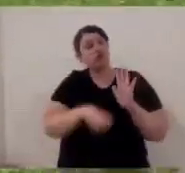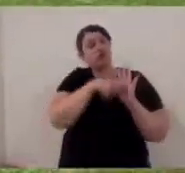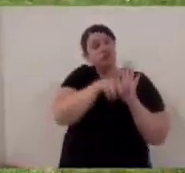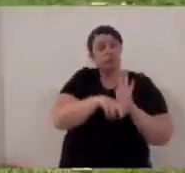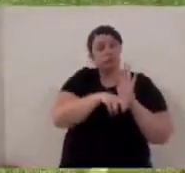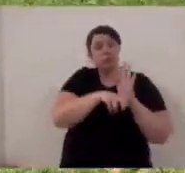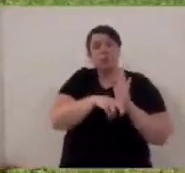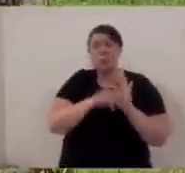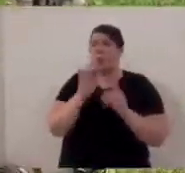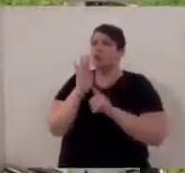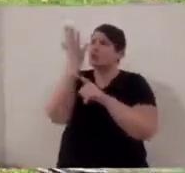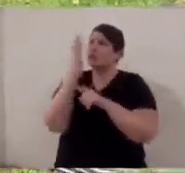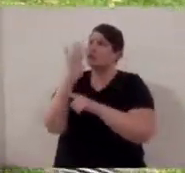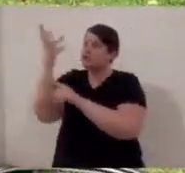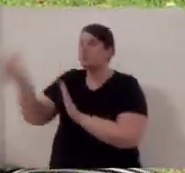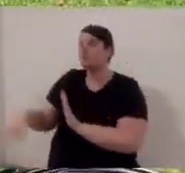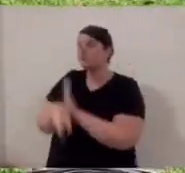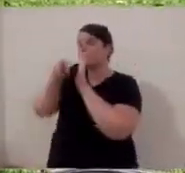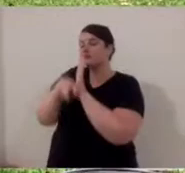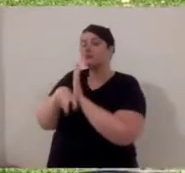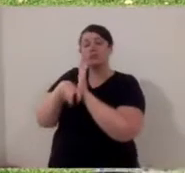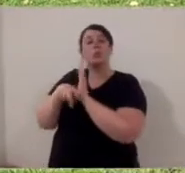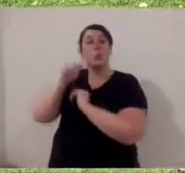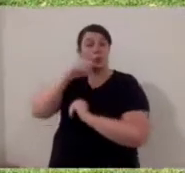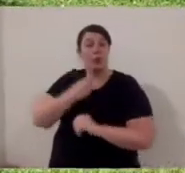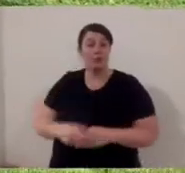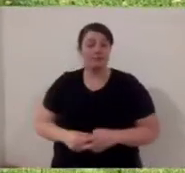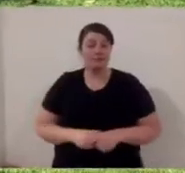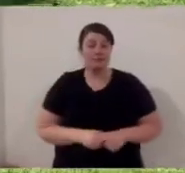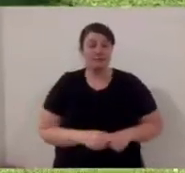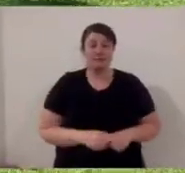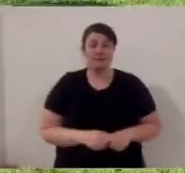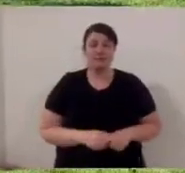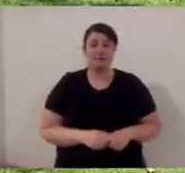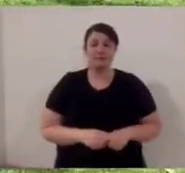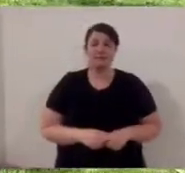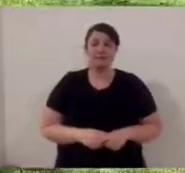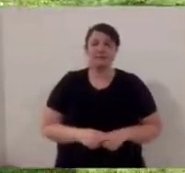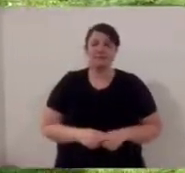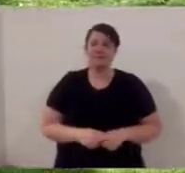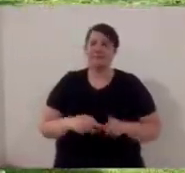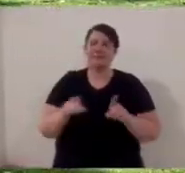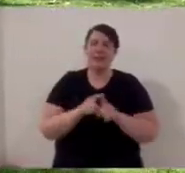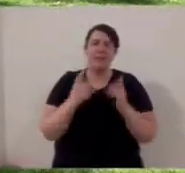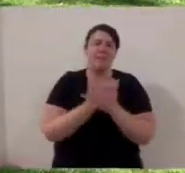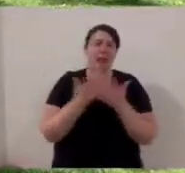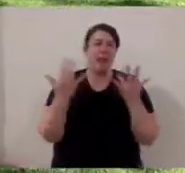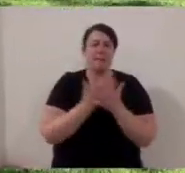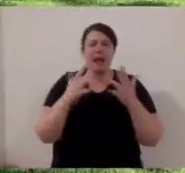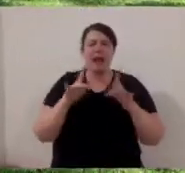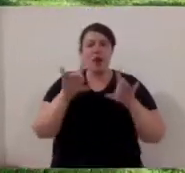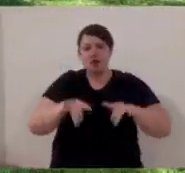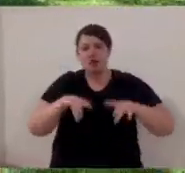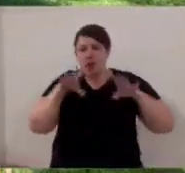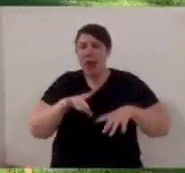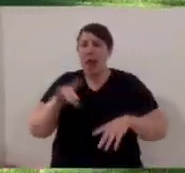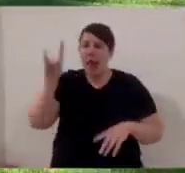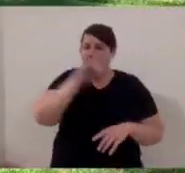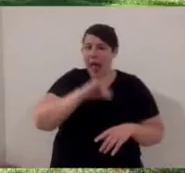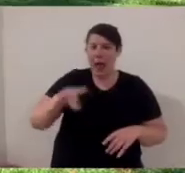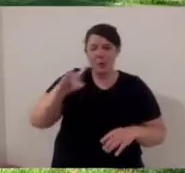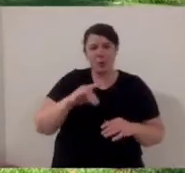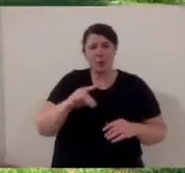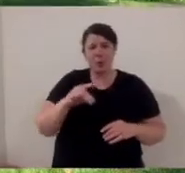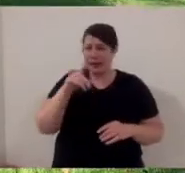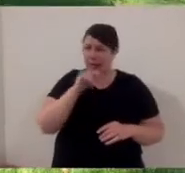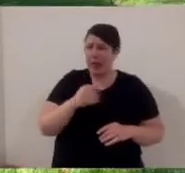in a little thicket of trees, and that's where they'll take shelter and refuge. Like so many Australian animals, emus can go a